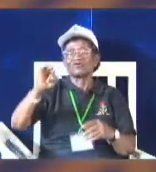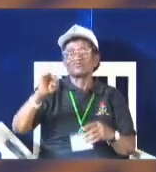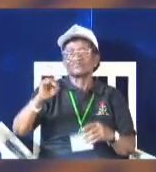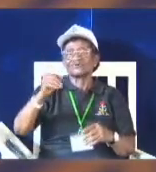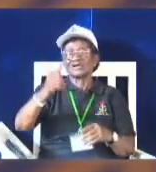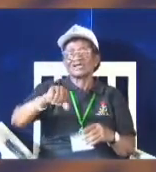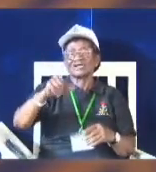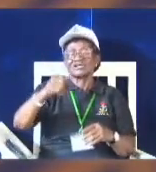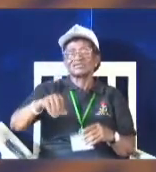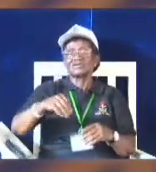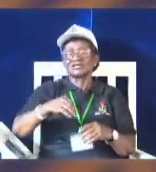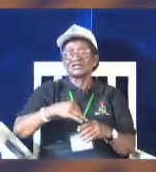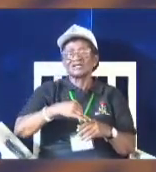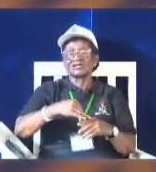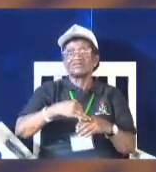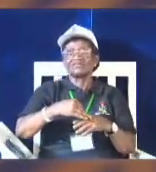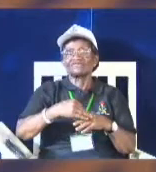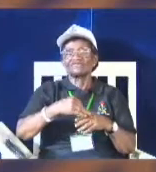curse.